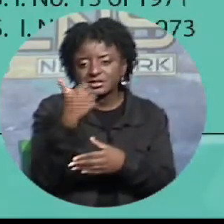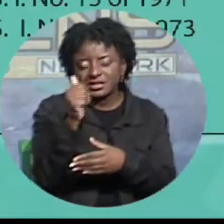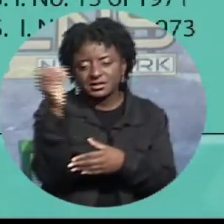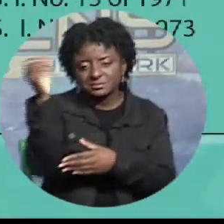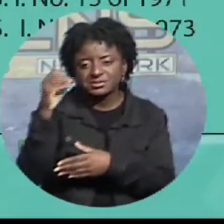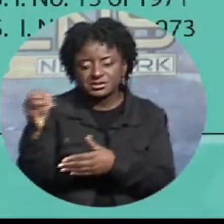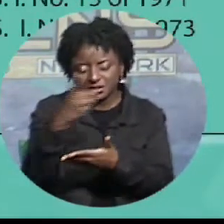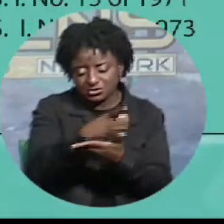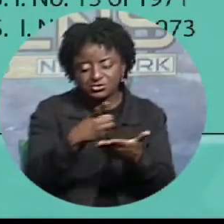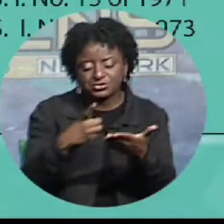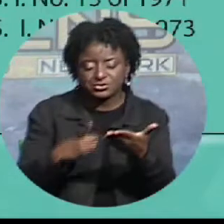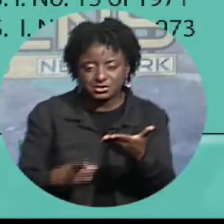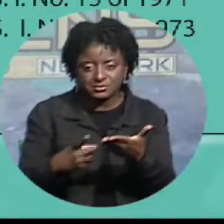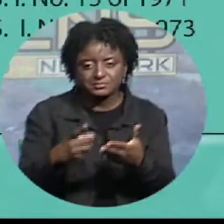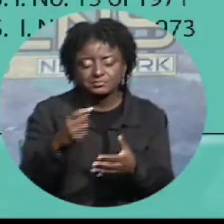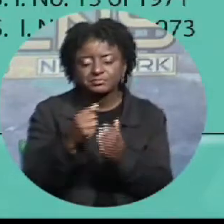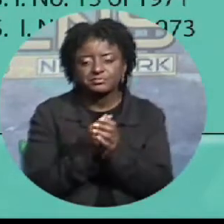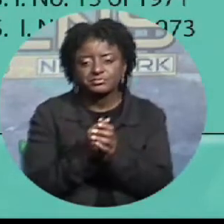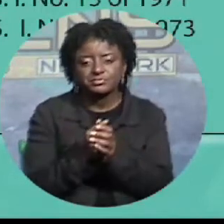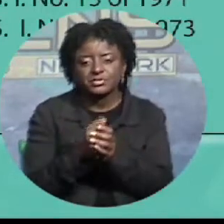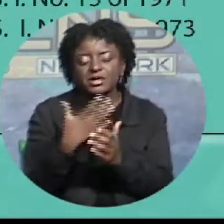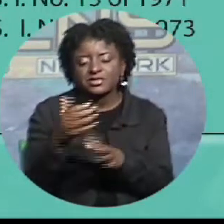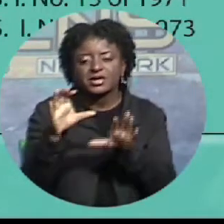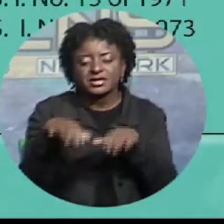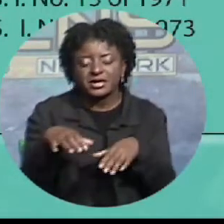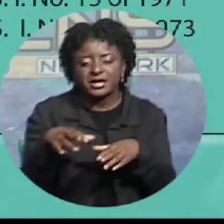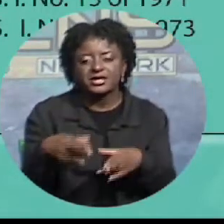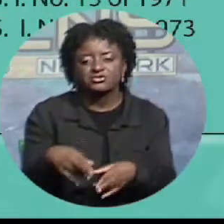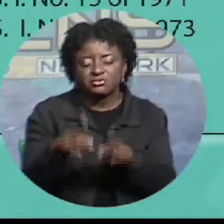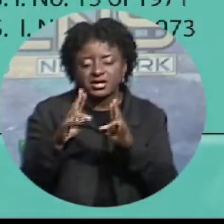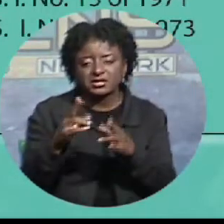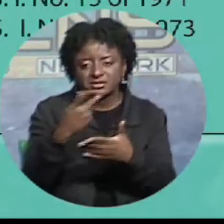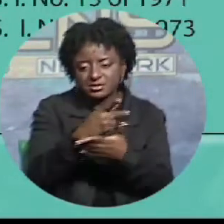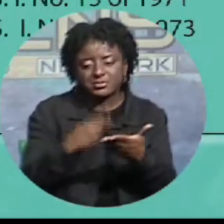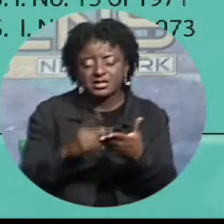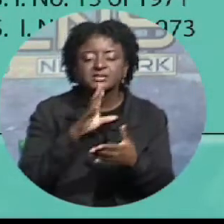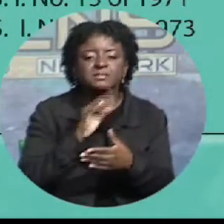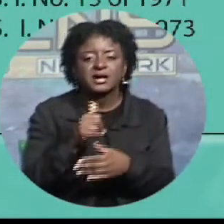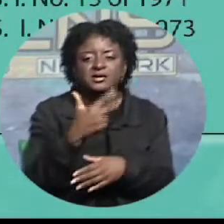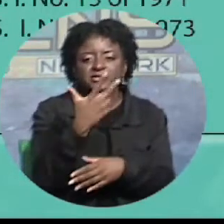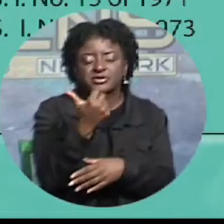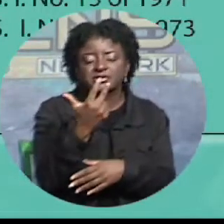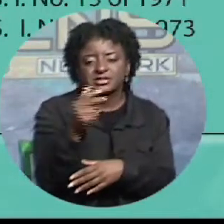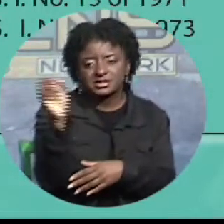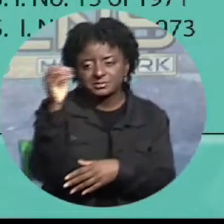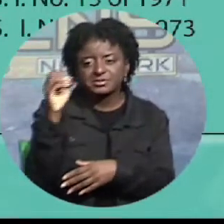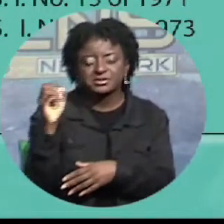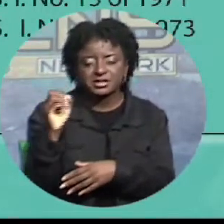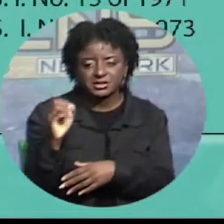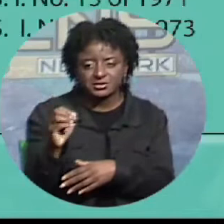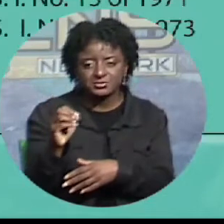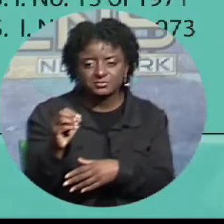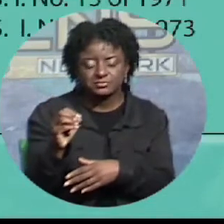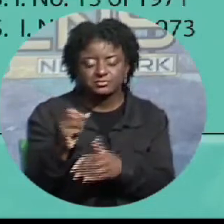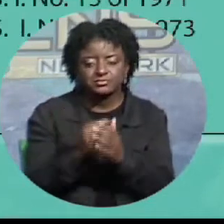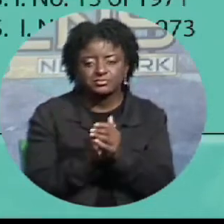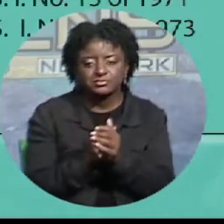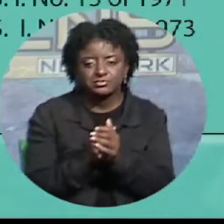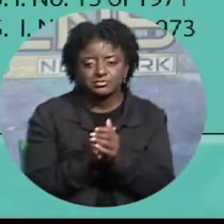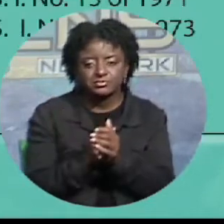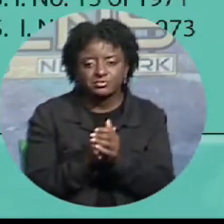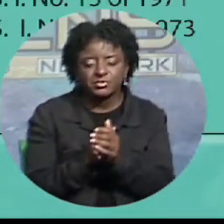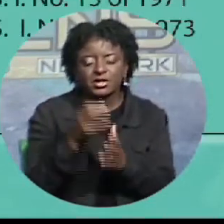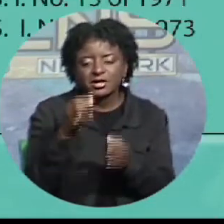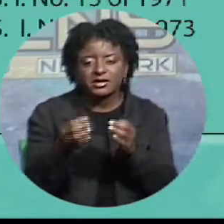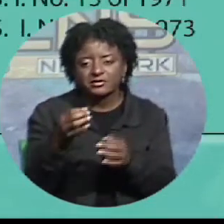they can raise that price by 13% or 23% retail. Officials from the Consumer Affairs Department say